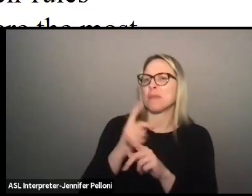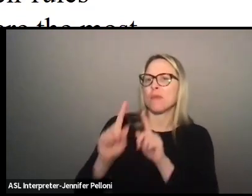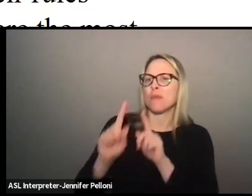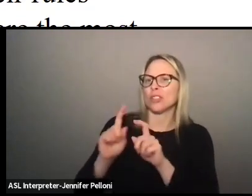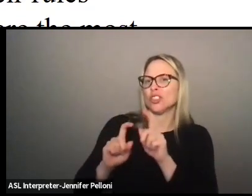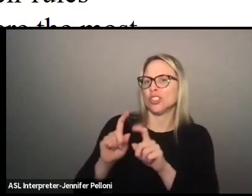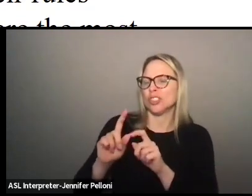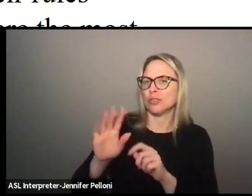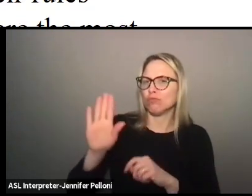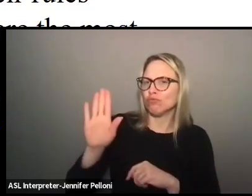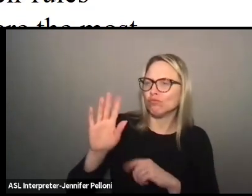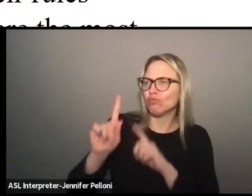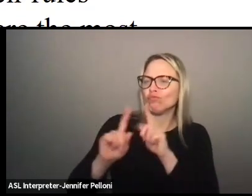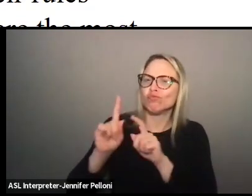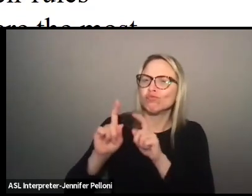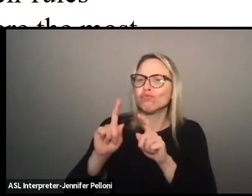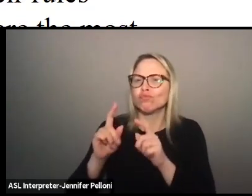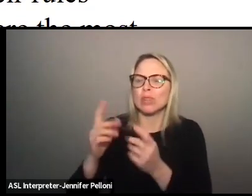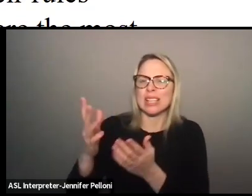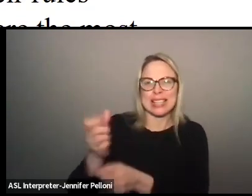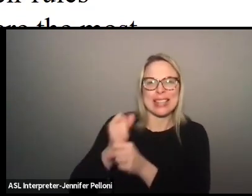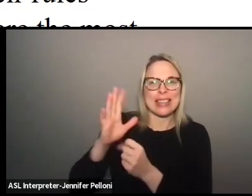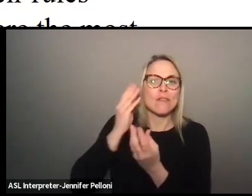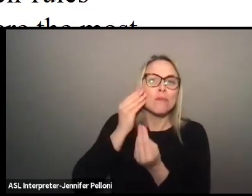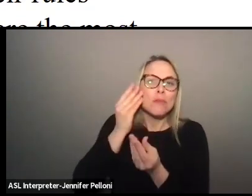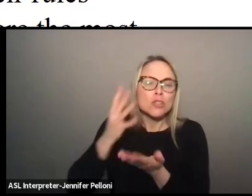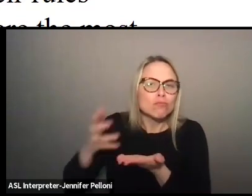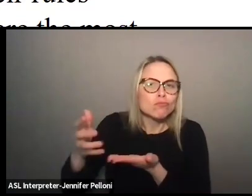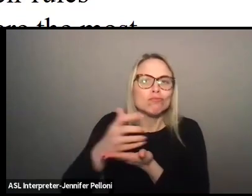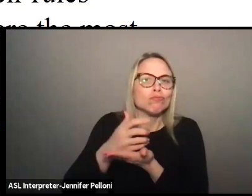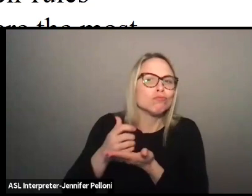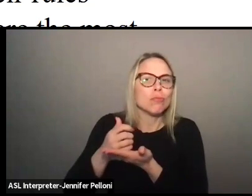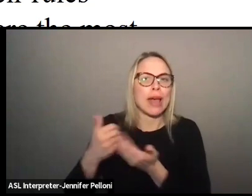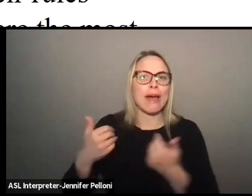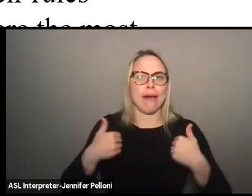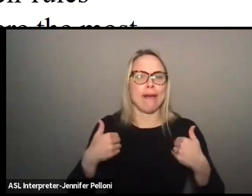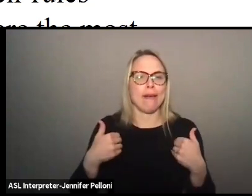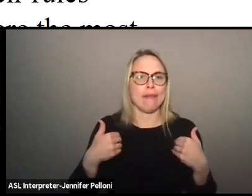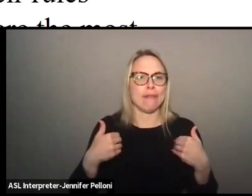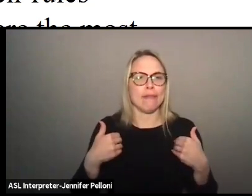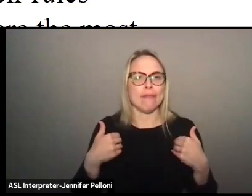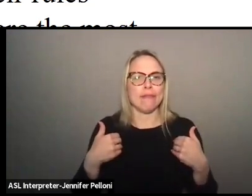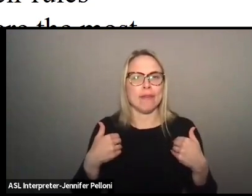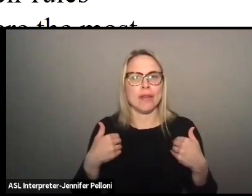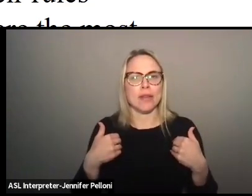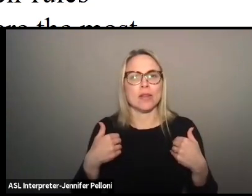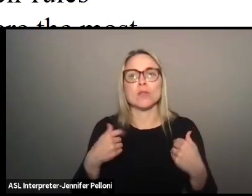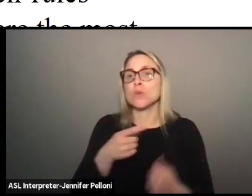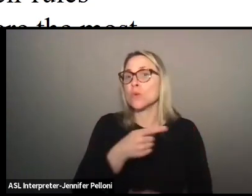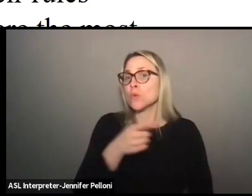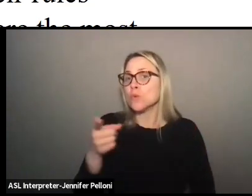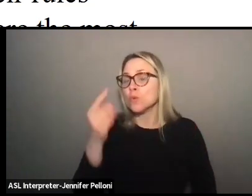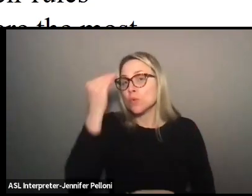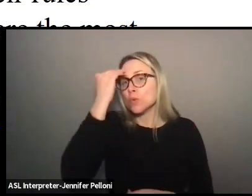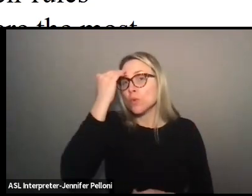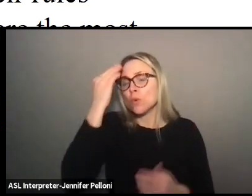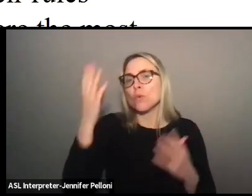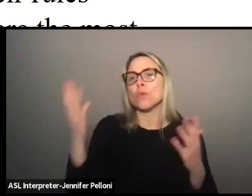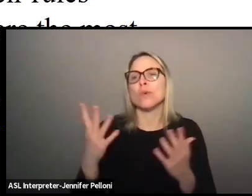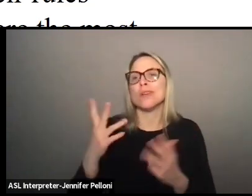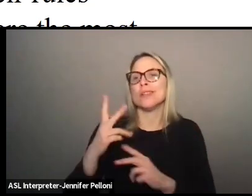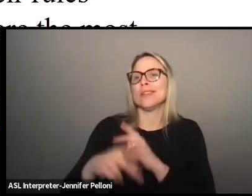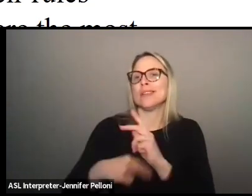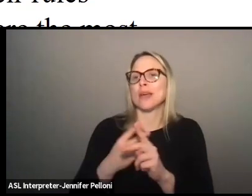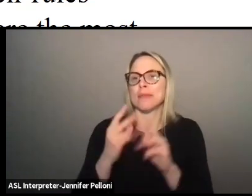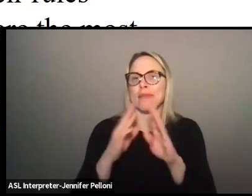answer or ask and get an answer so that you are aware of the type of housing